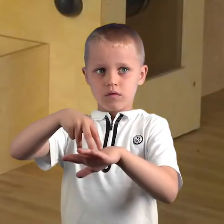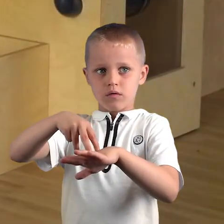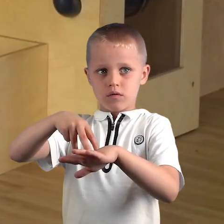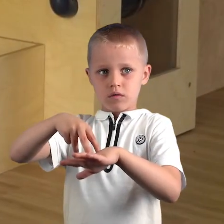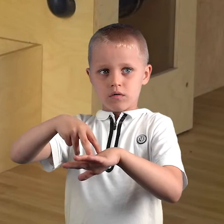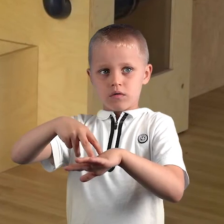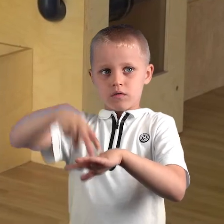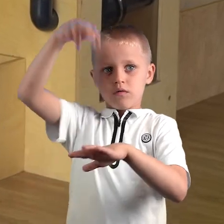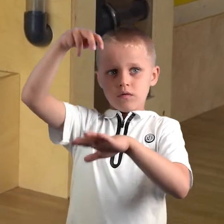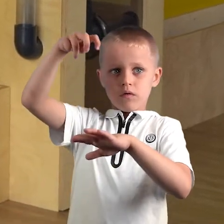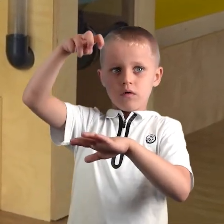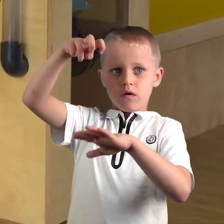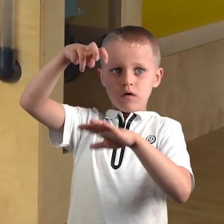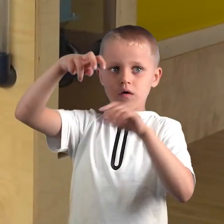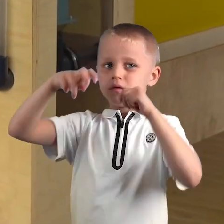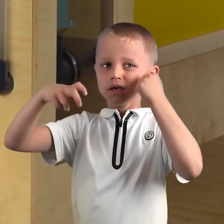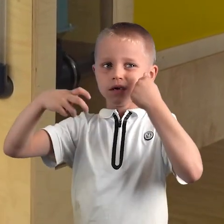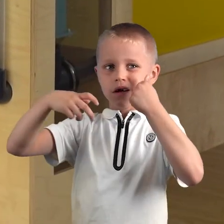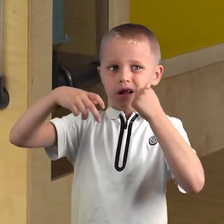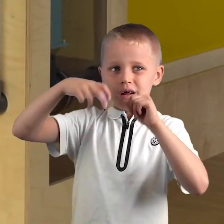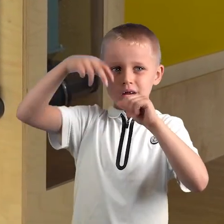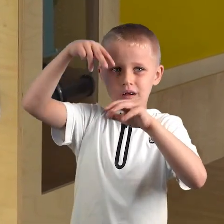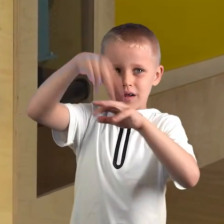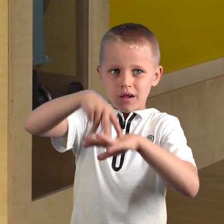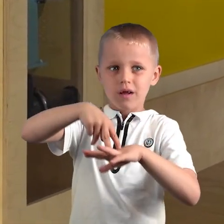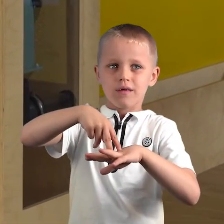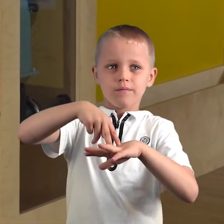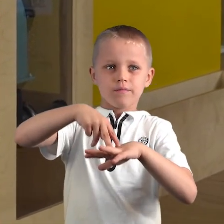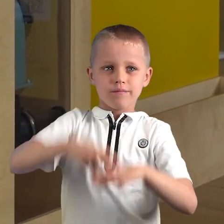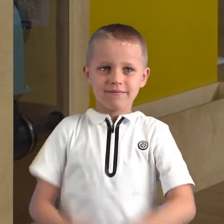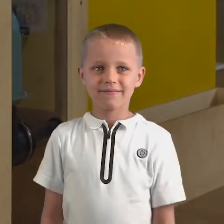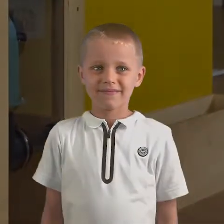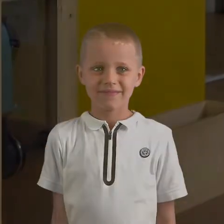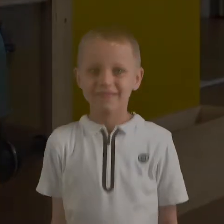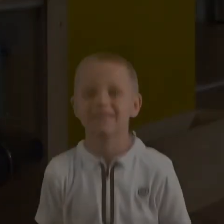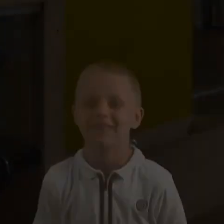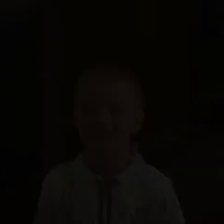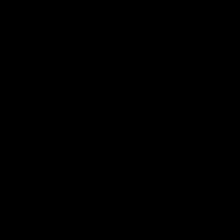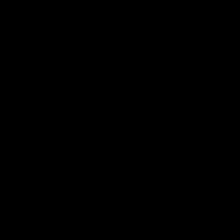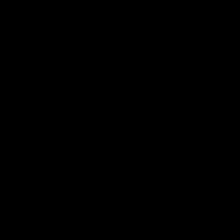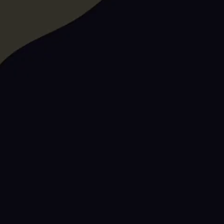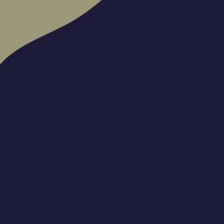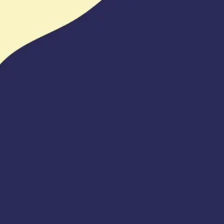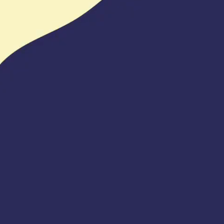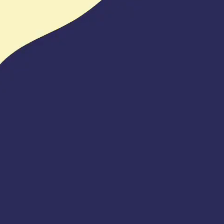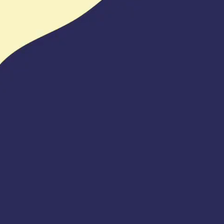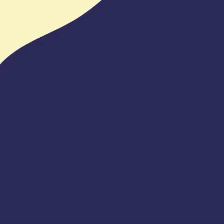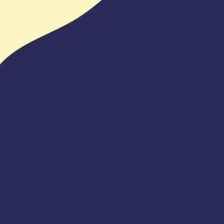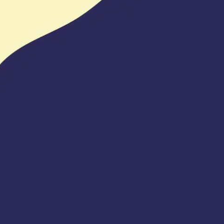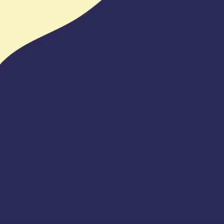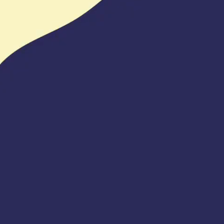Earth's gravity is what keeps us on the ground. If we jump, we will come back down. . . . .